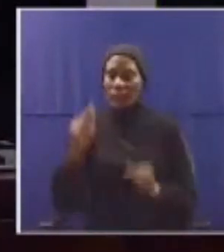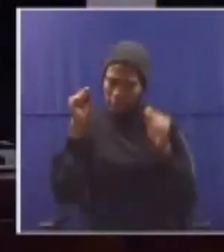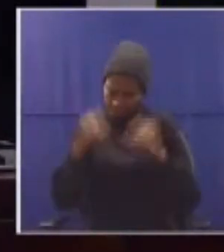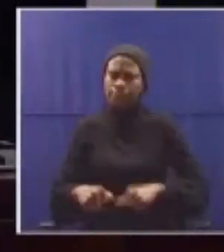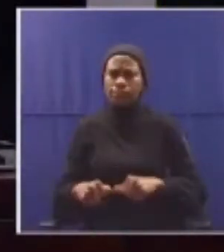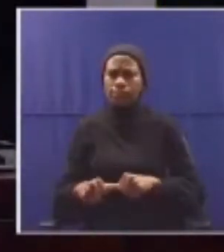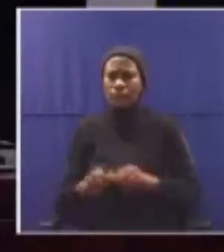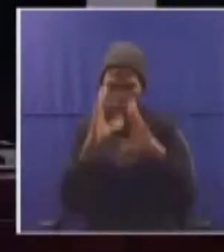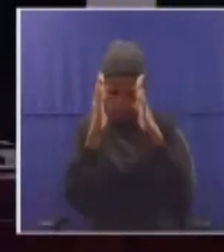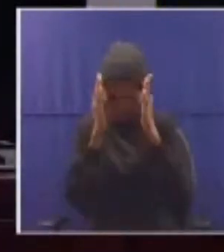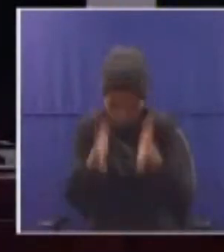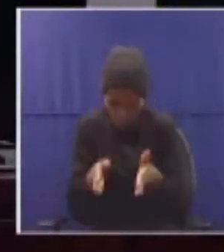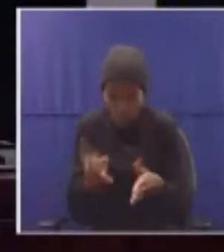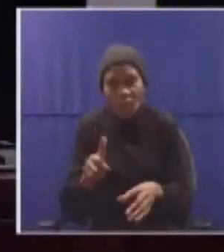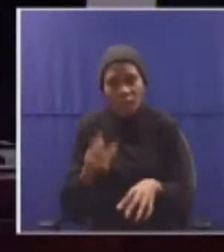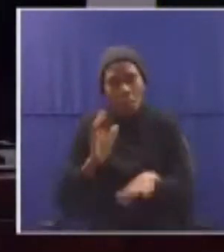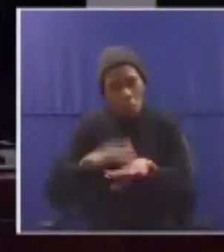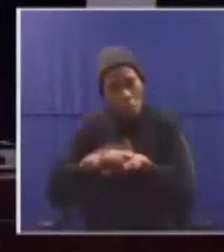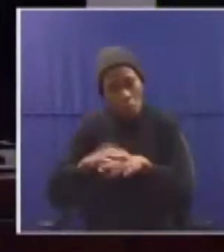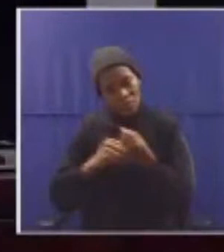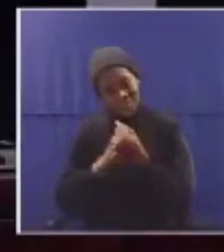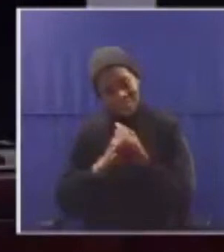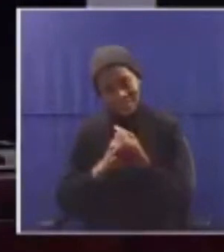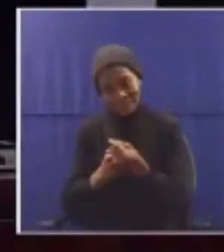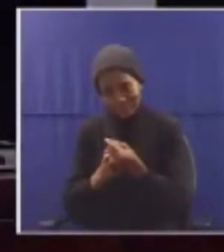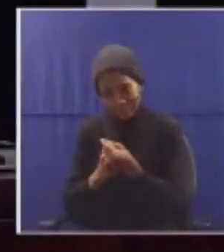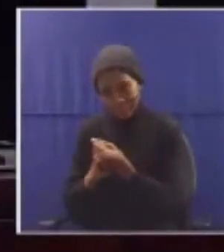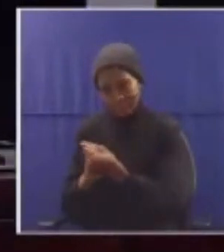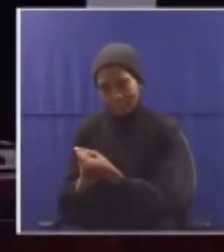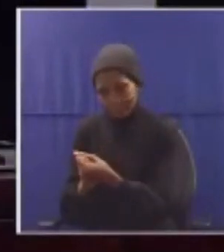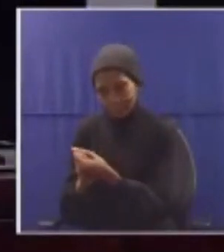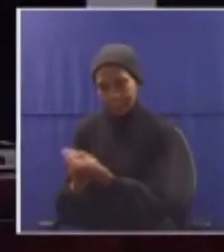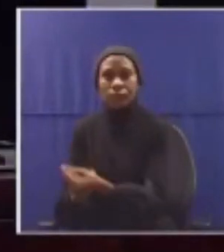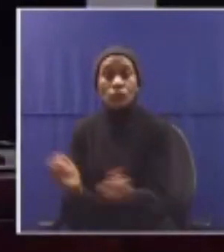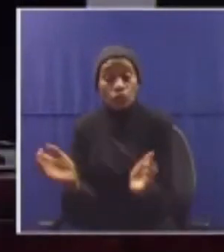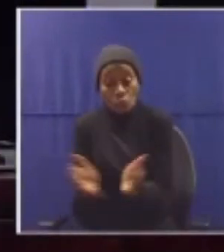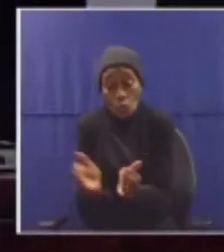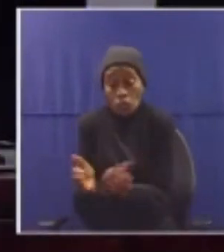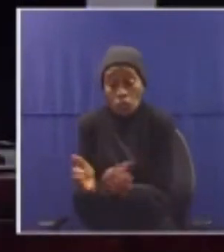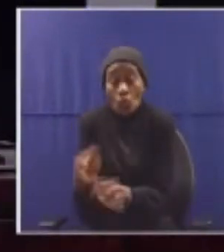prioritizing requisite support mechanism for emerging